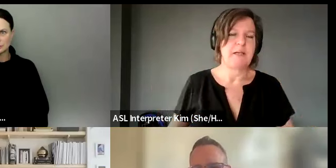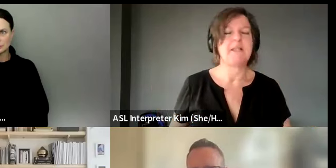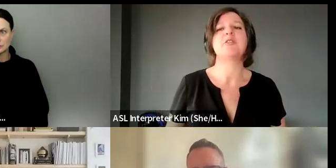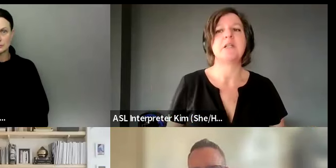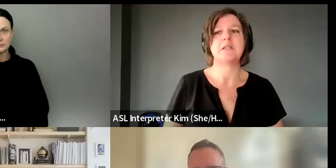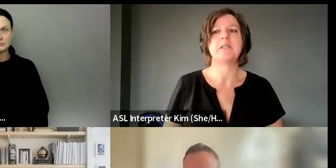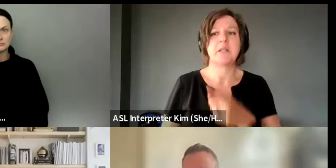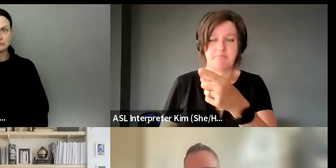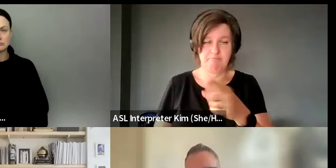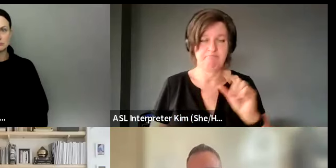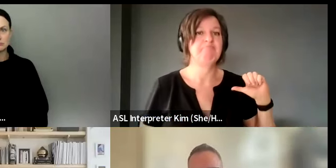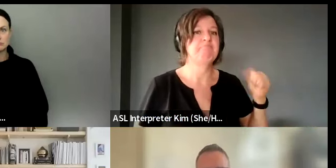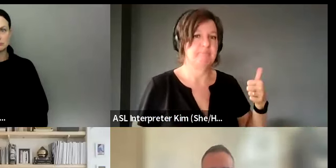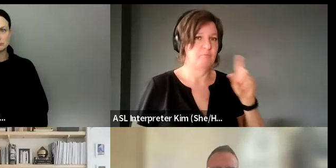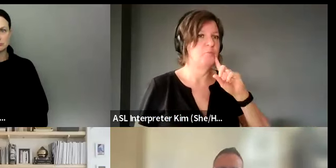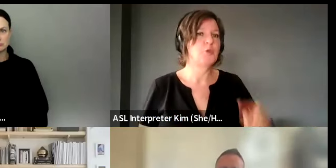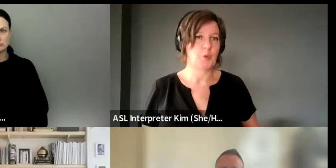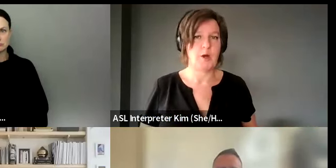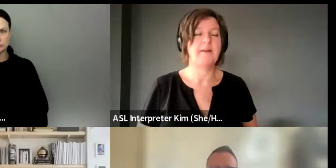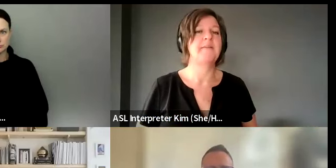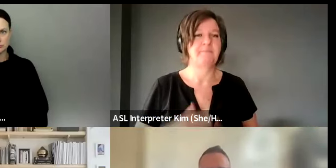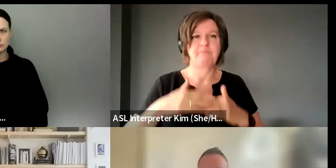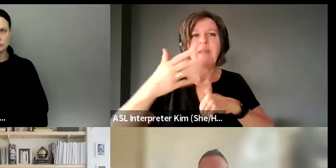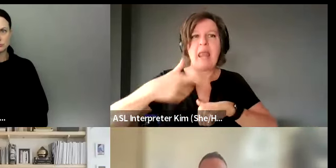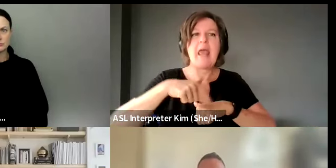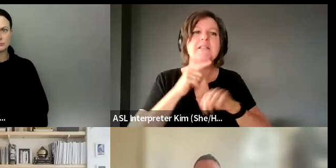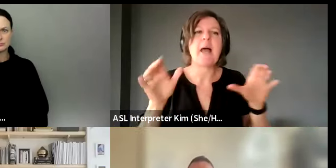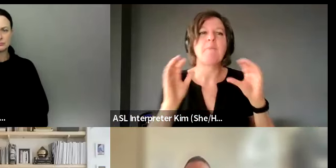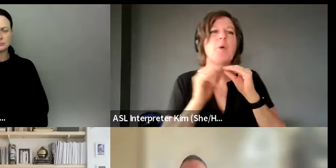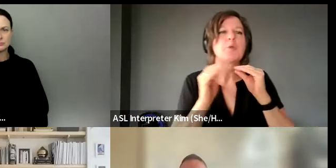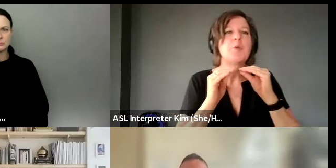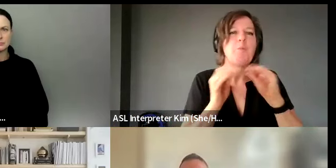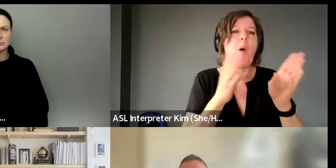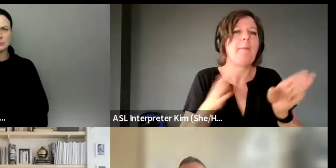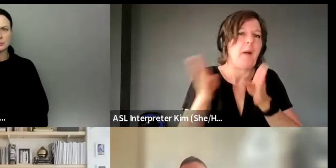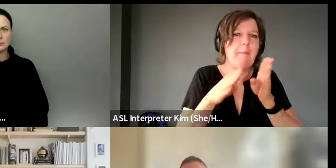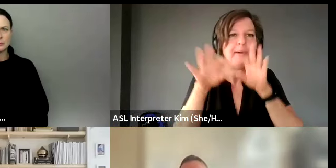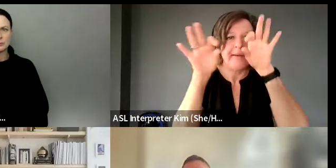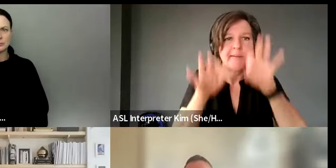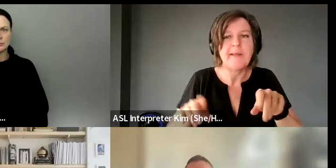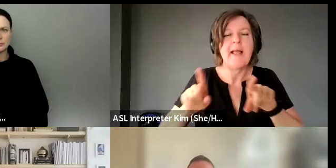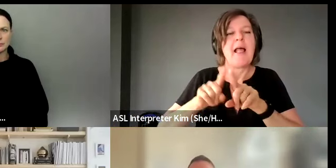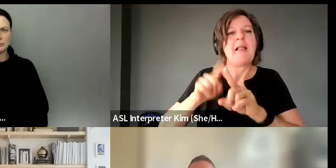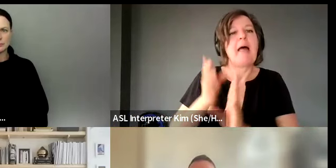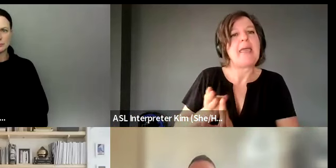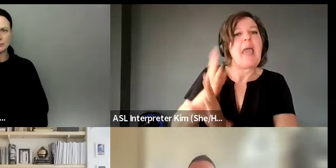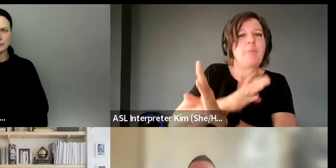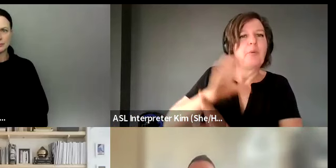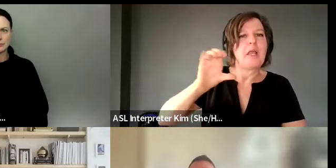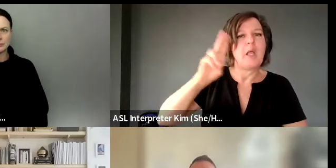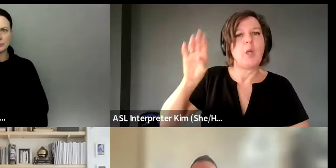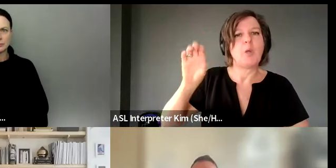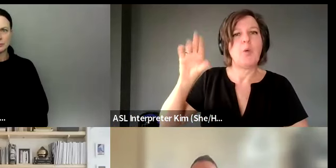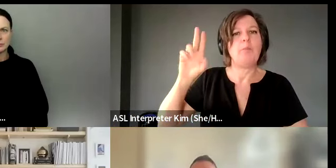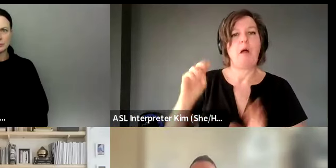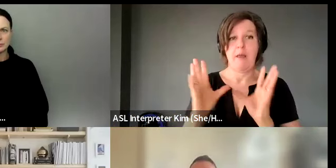Okay, sure. Next time we'll do a little bit more prep. Maybe like a pre-KubeCon meeting with